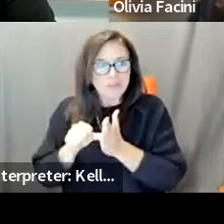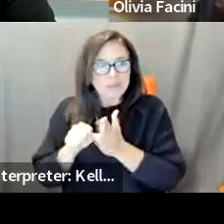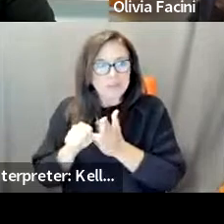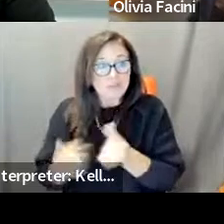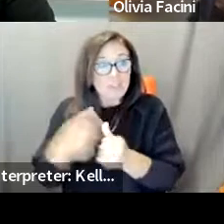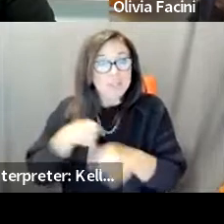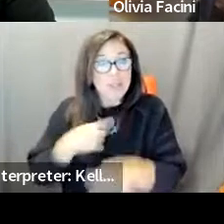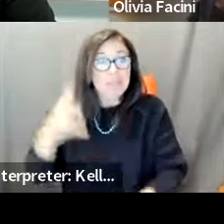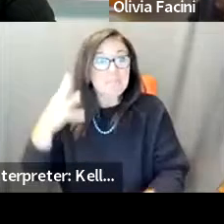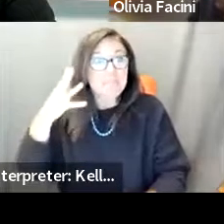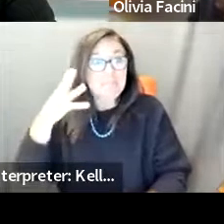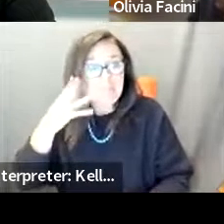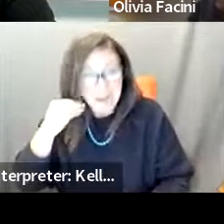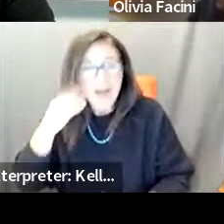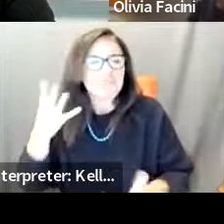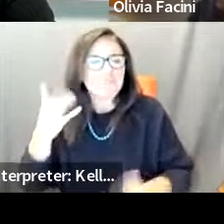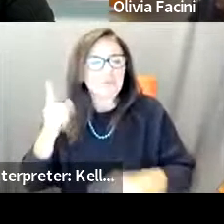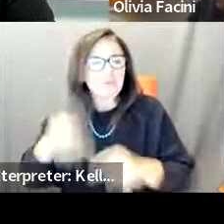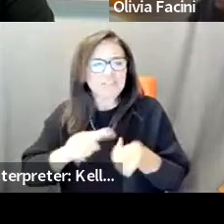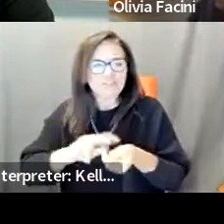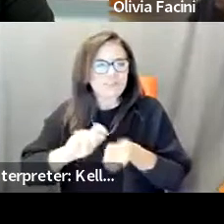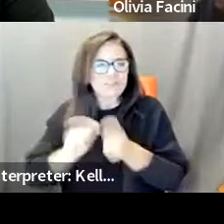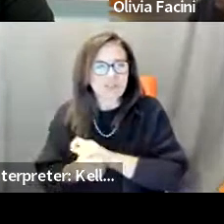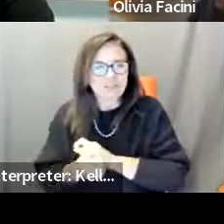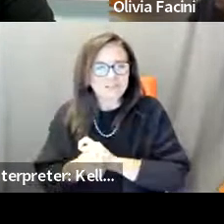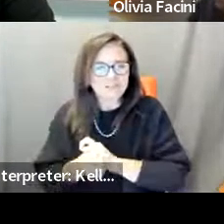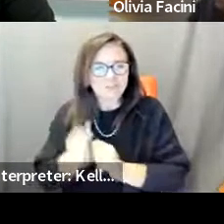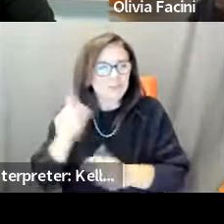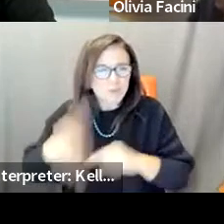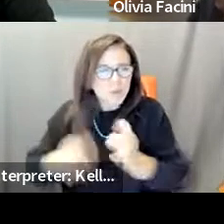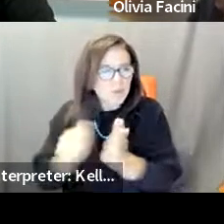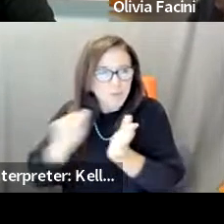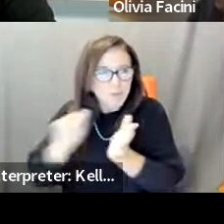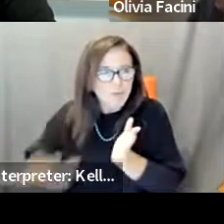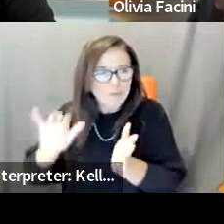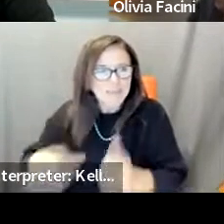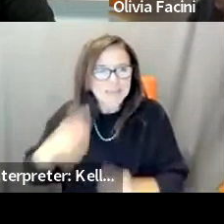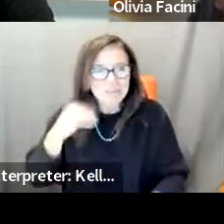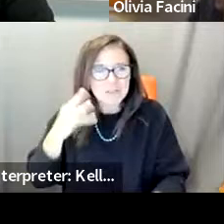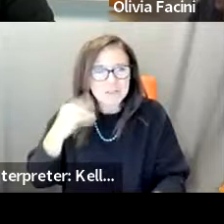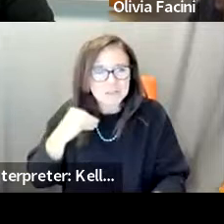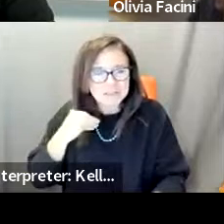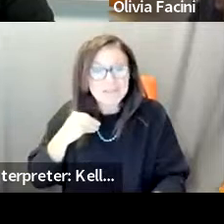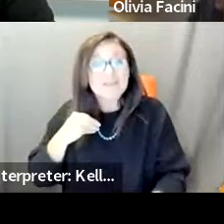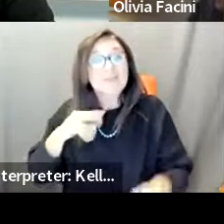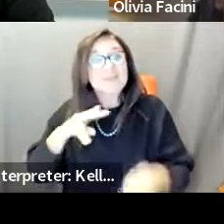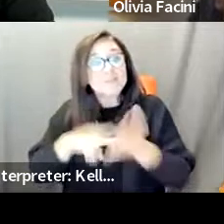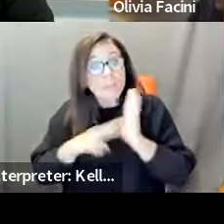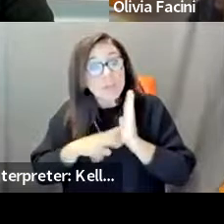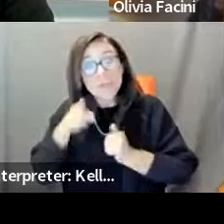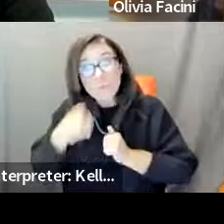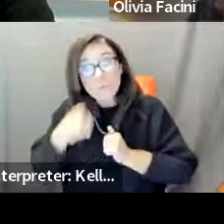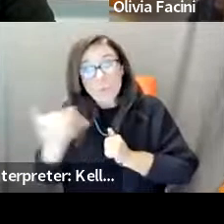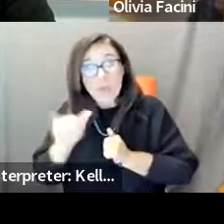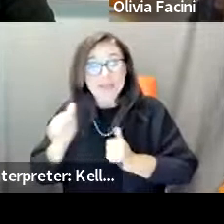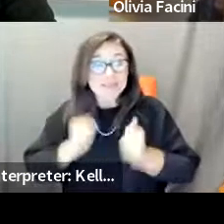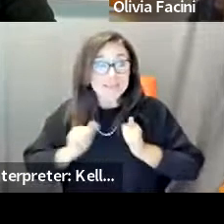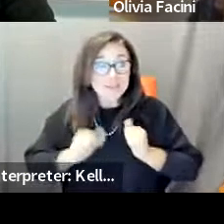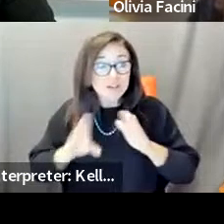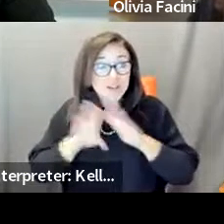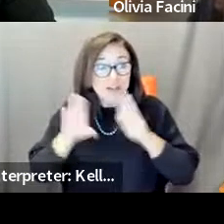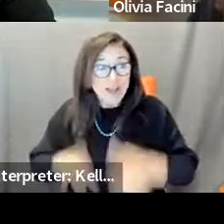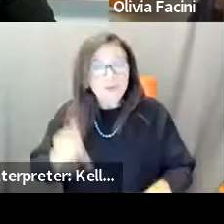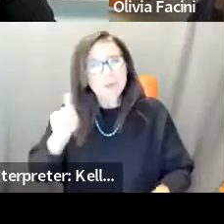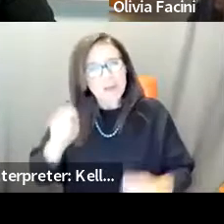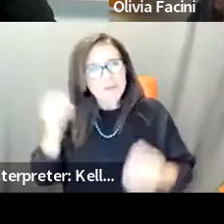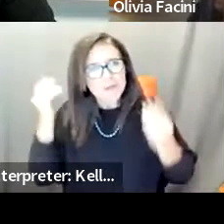welcoming? Do you want to be inclusive? And how are you going to show that? So that's how I